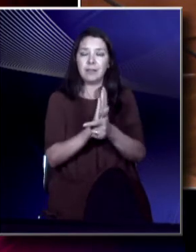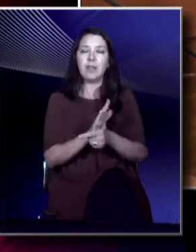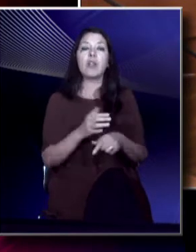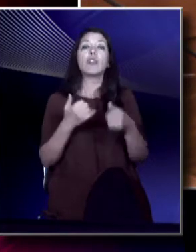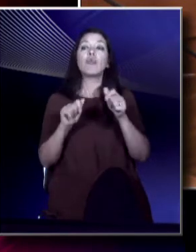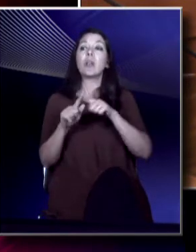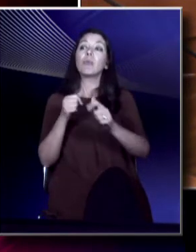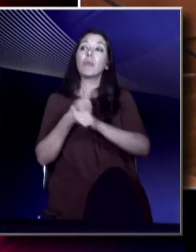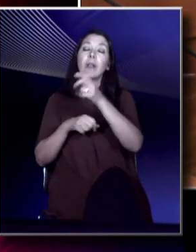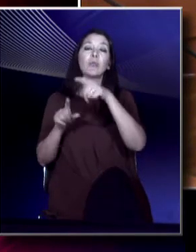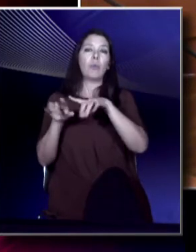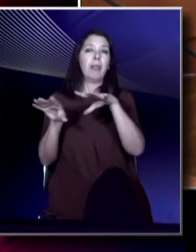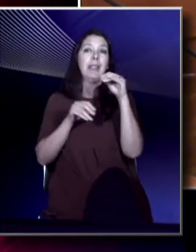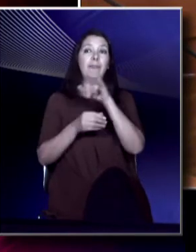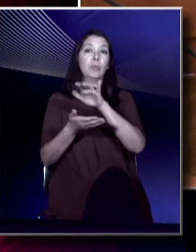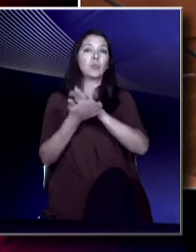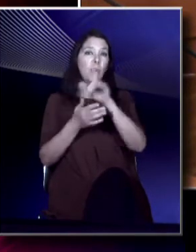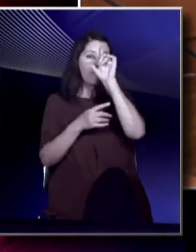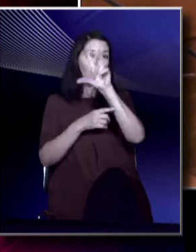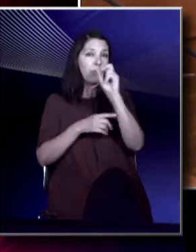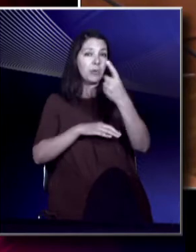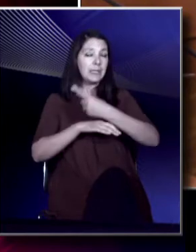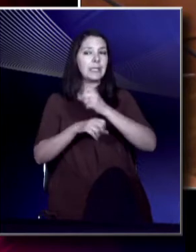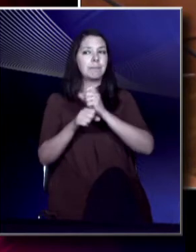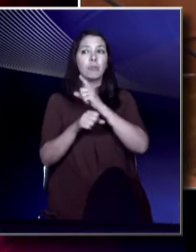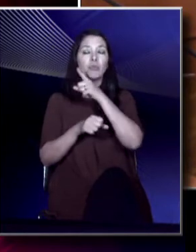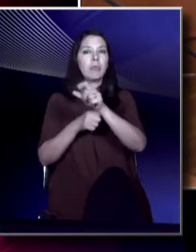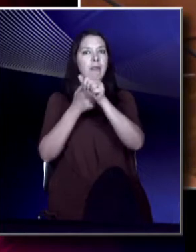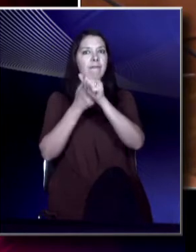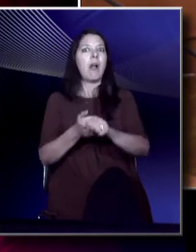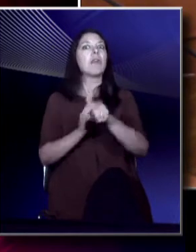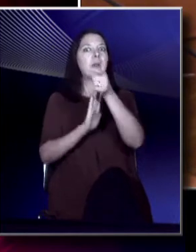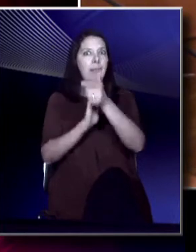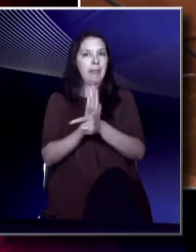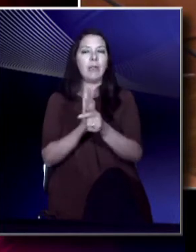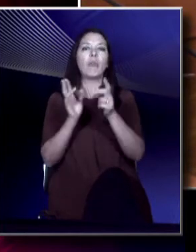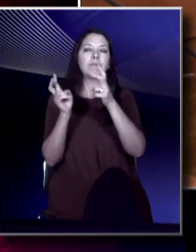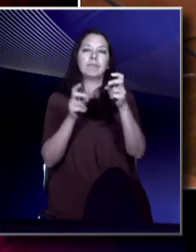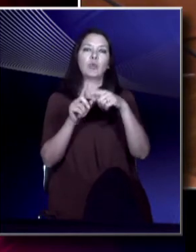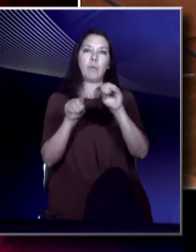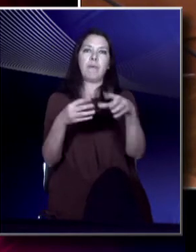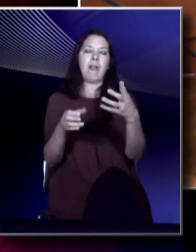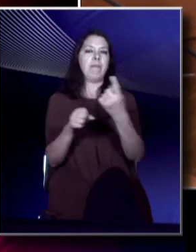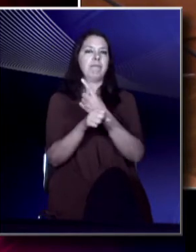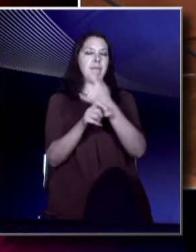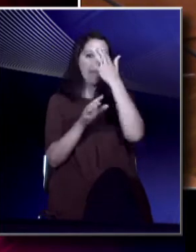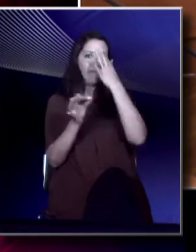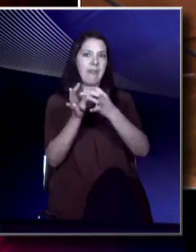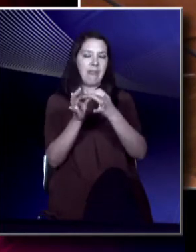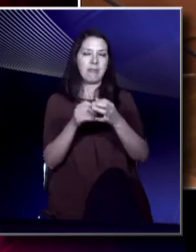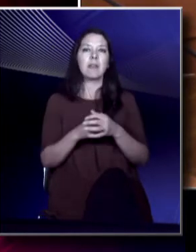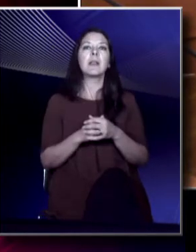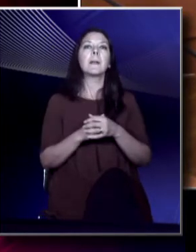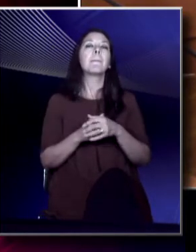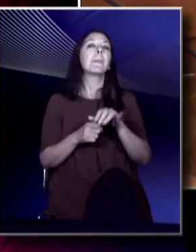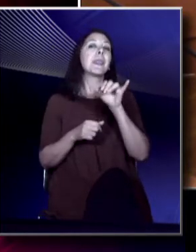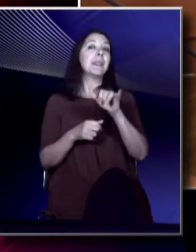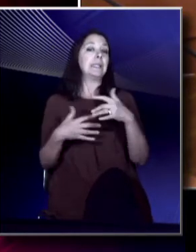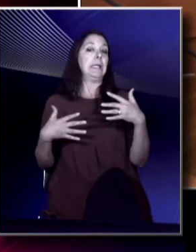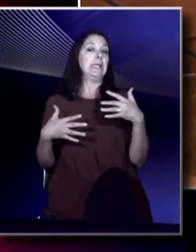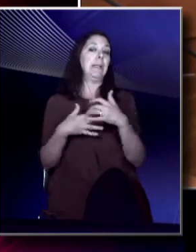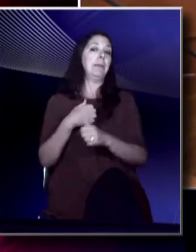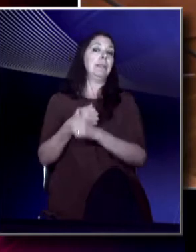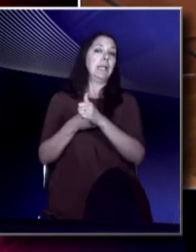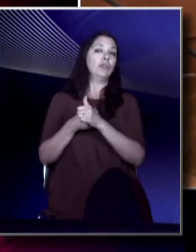days to find alternative services to meet their legal requirements to provide FAPE. Also, this intimidation tactic was meant